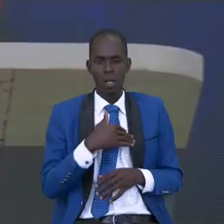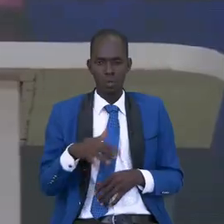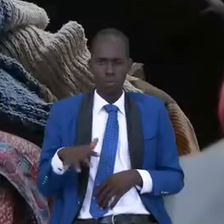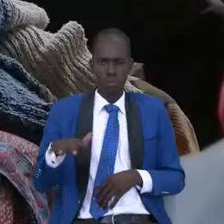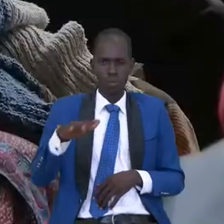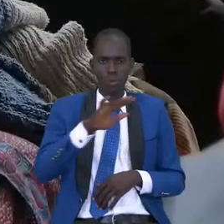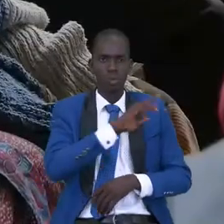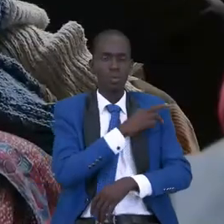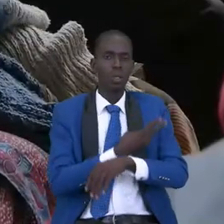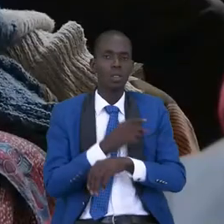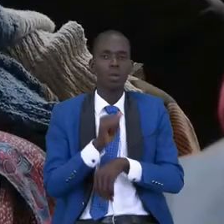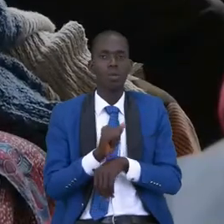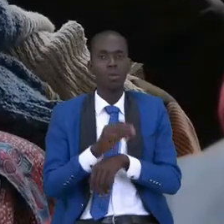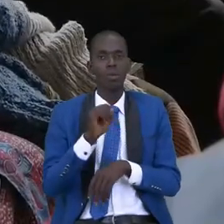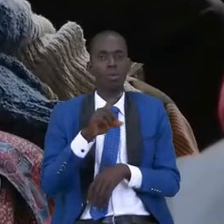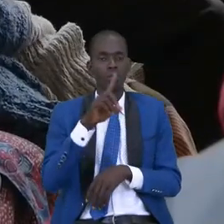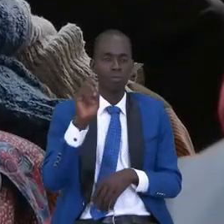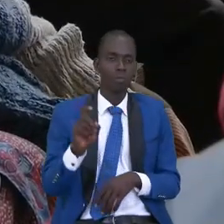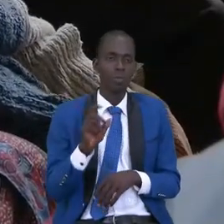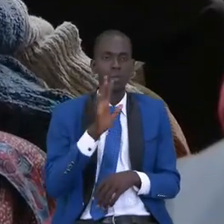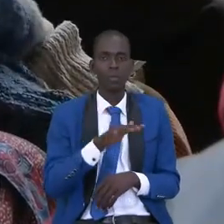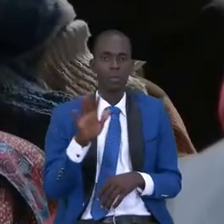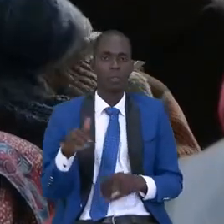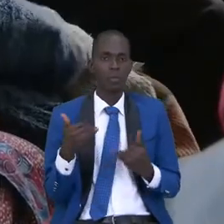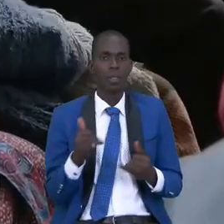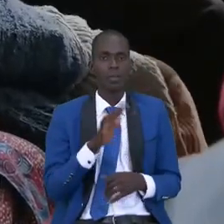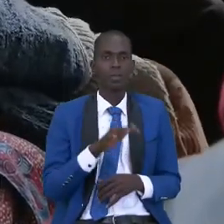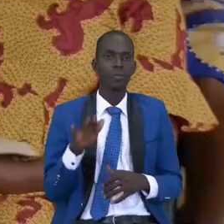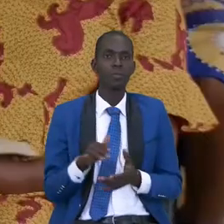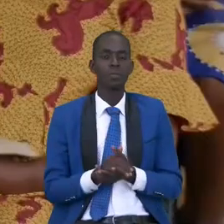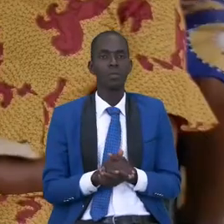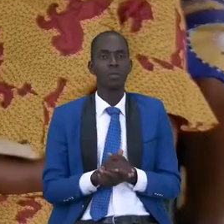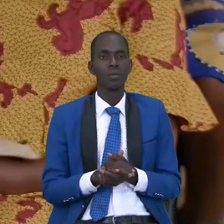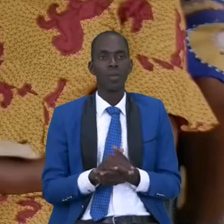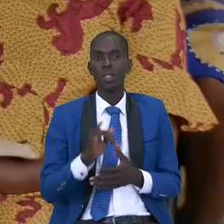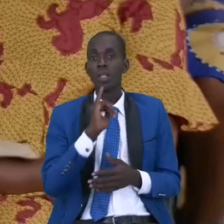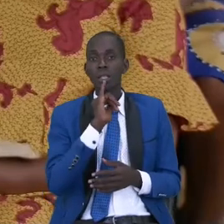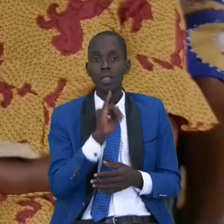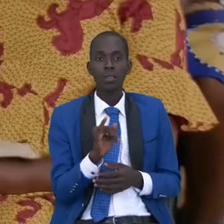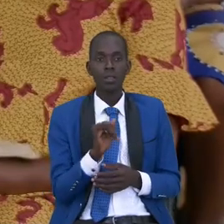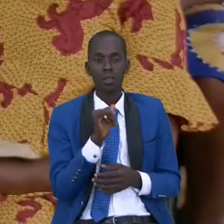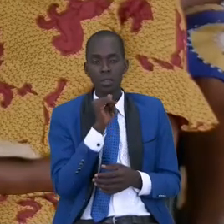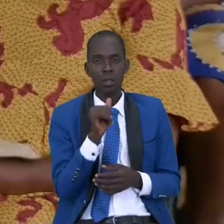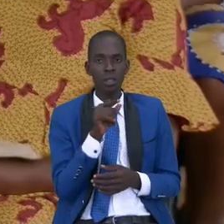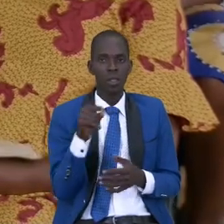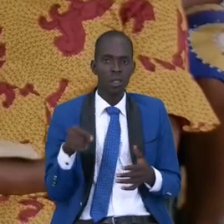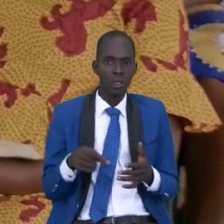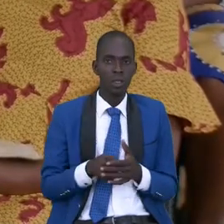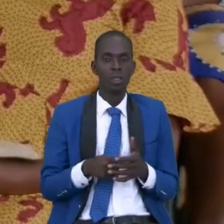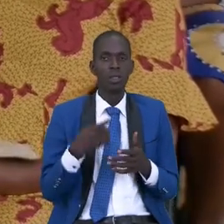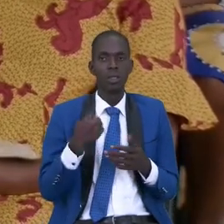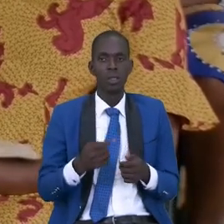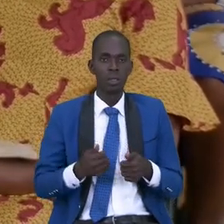mighty works? Verse 55, is not this the carpenter's